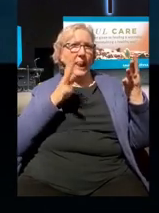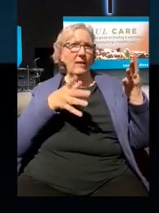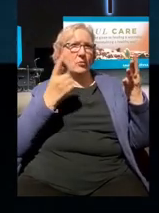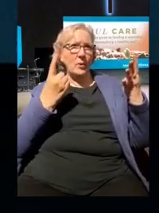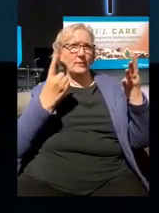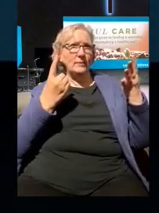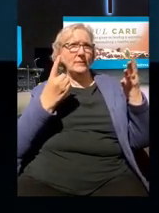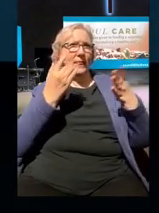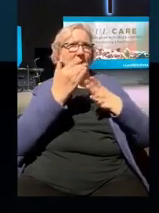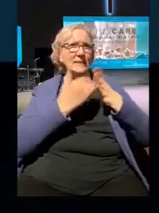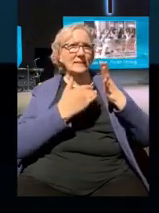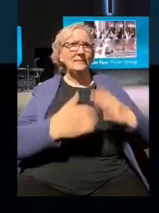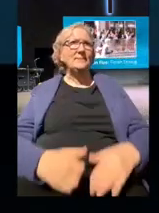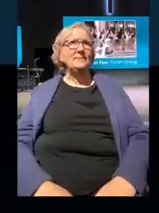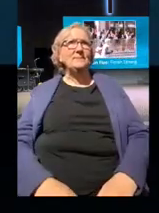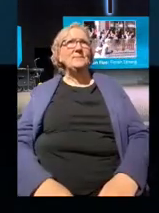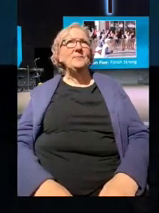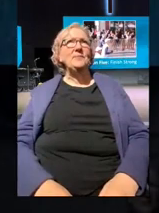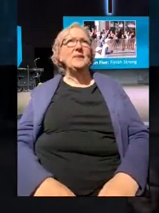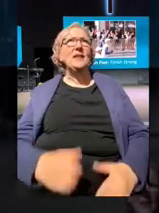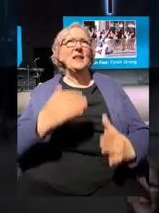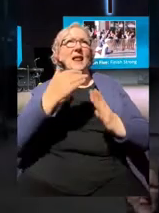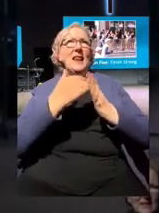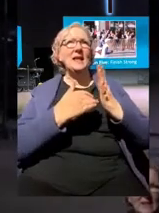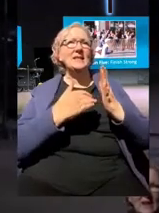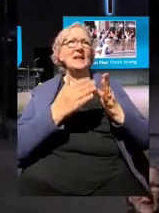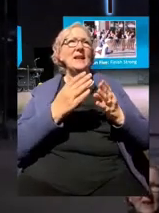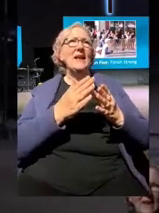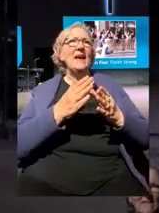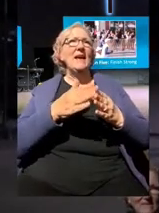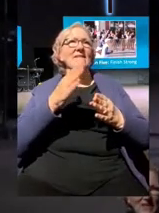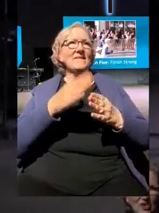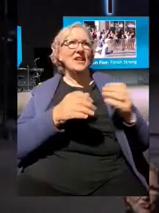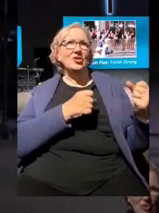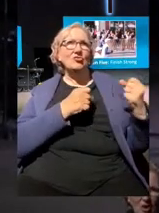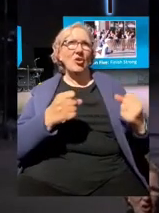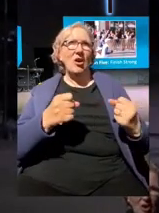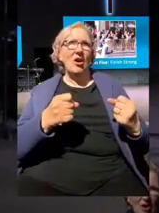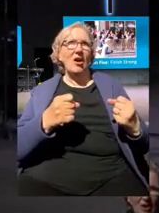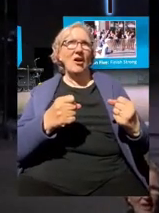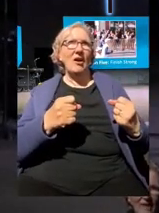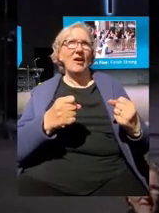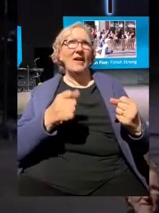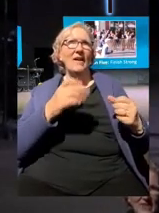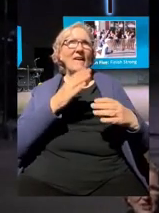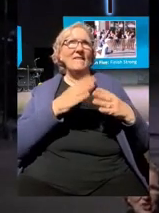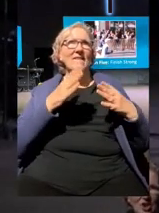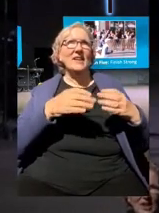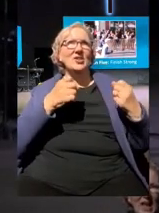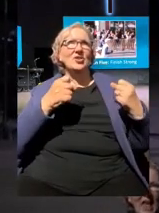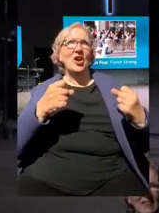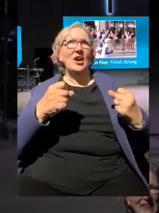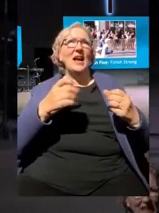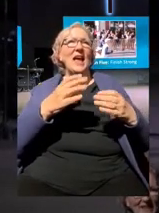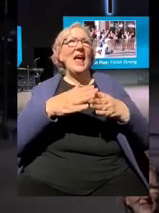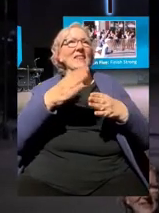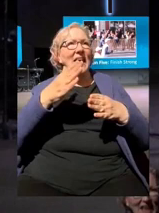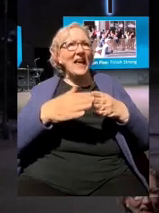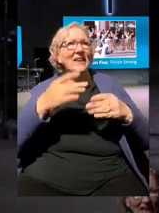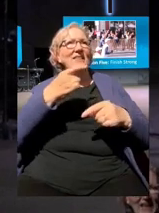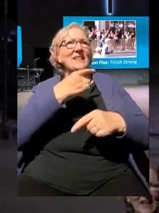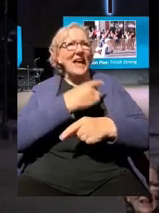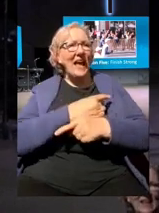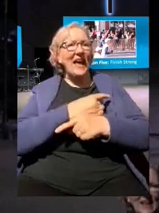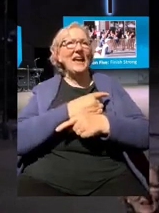lesson, and that lesson is to finish strong. We want to finish strong, right? At the end of the day, it comes down